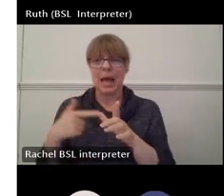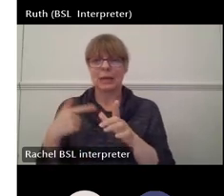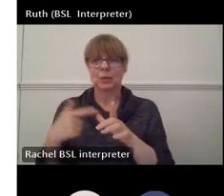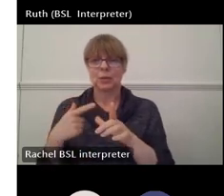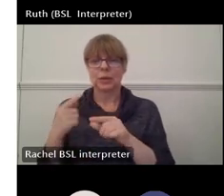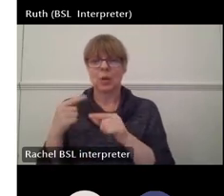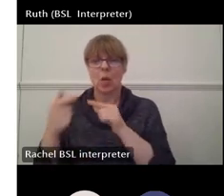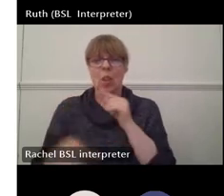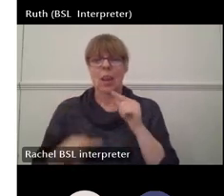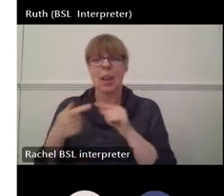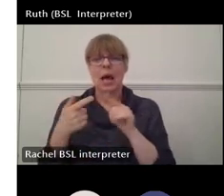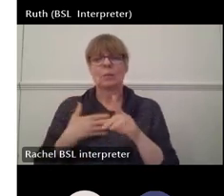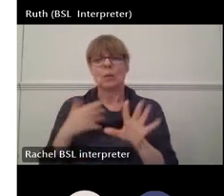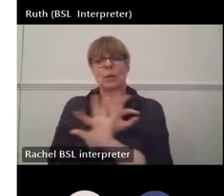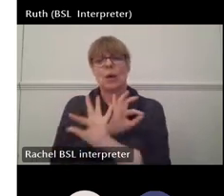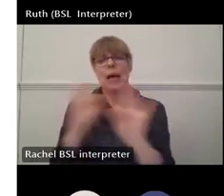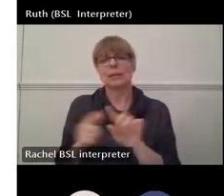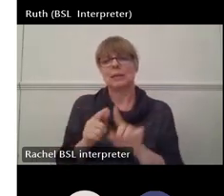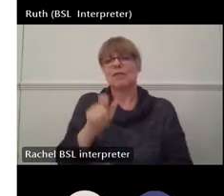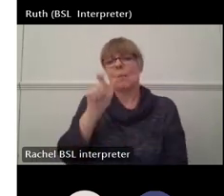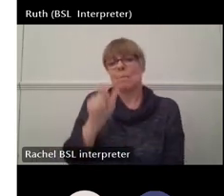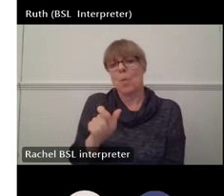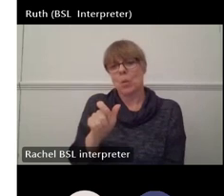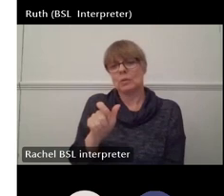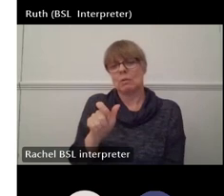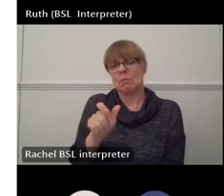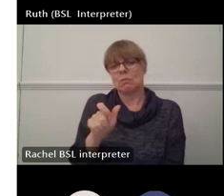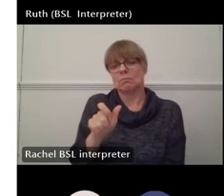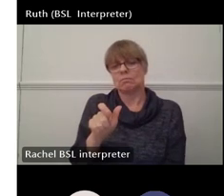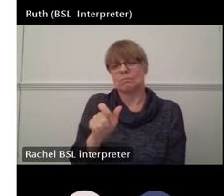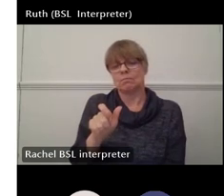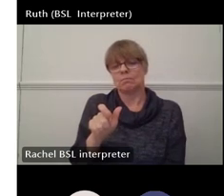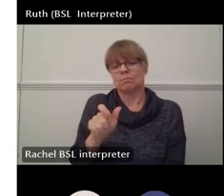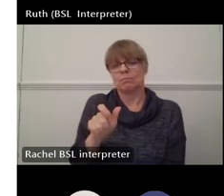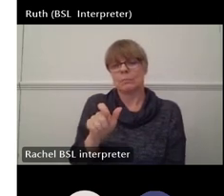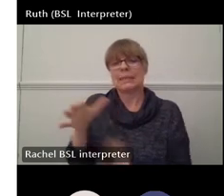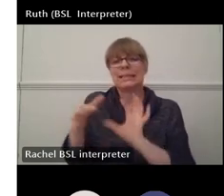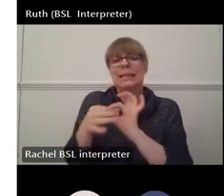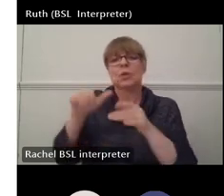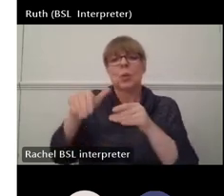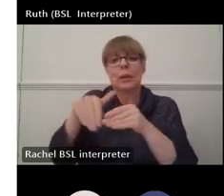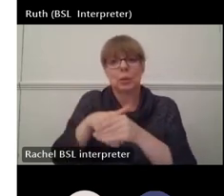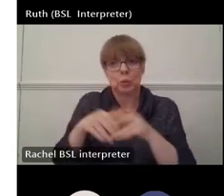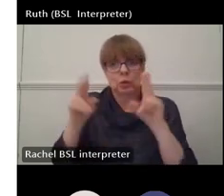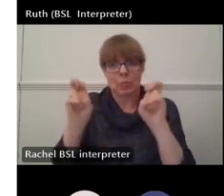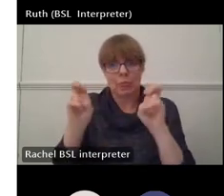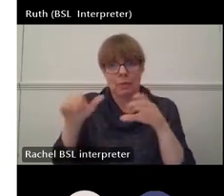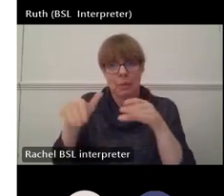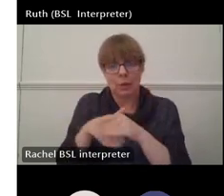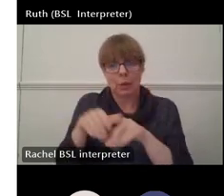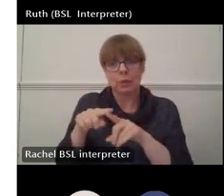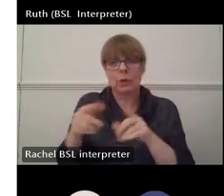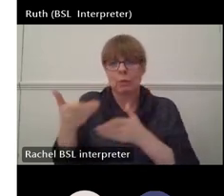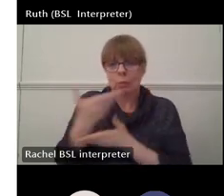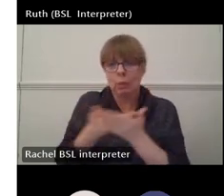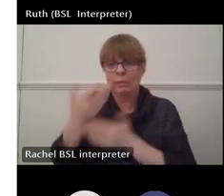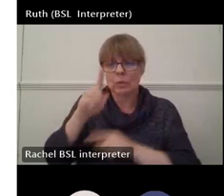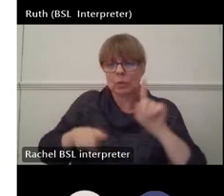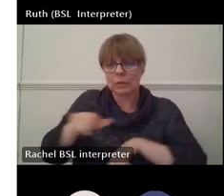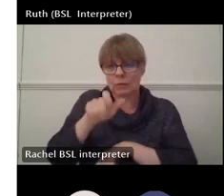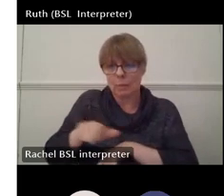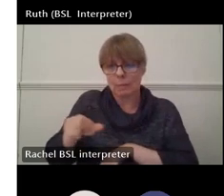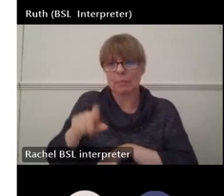What would you say to somebody that in terms of inclusion, we've been talking about different people and different groups